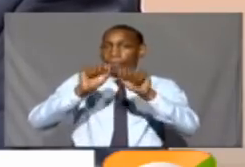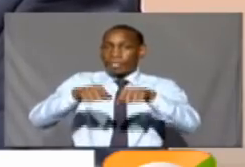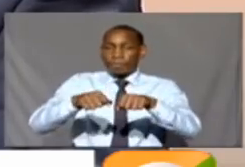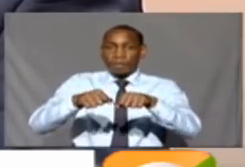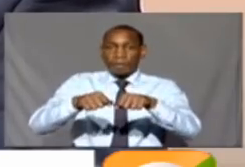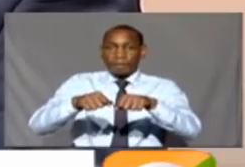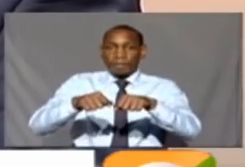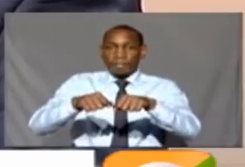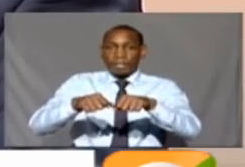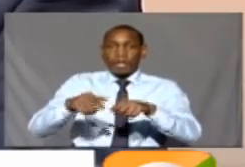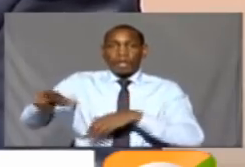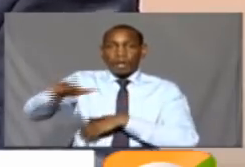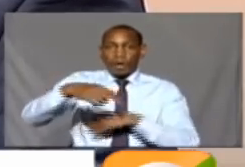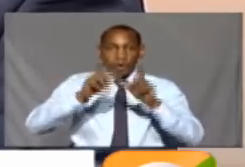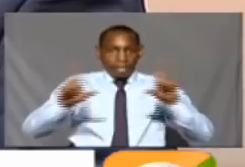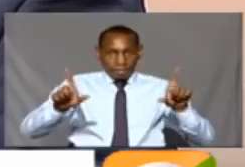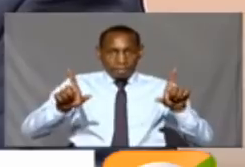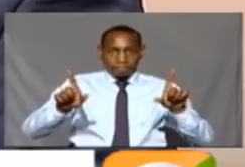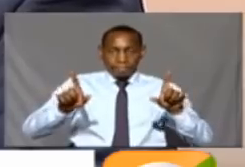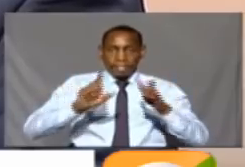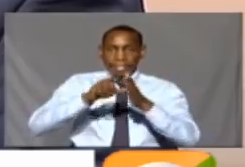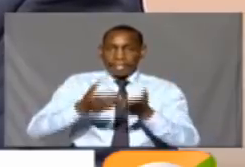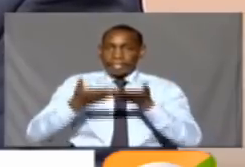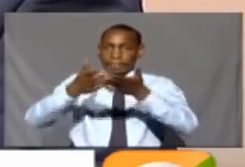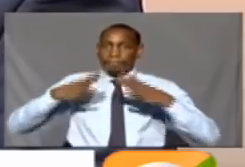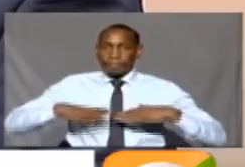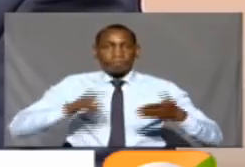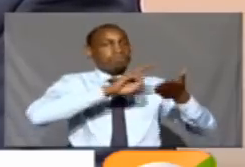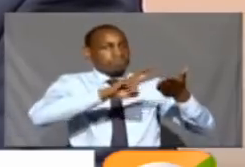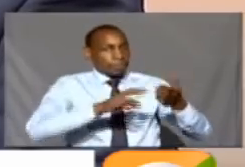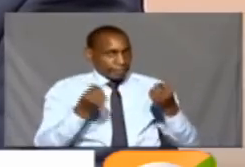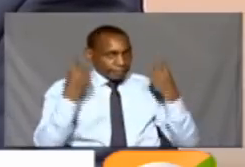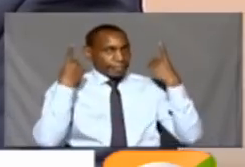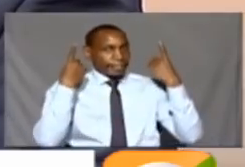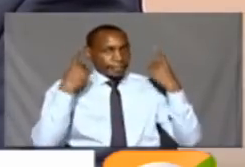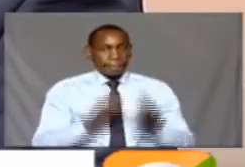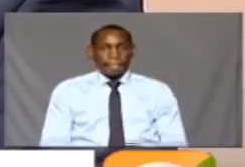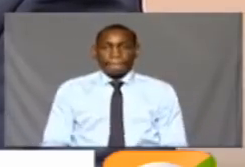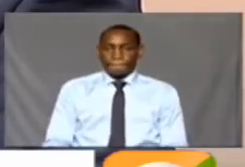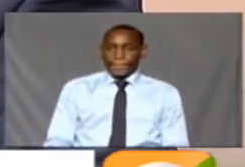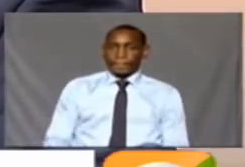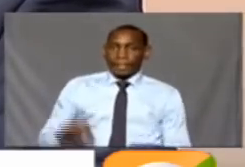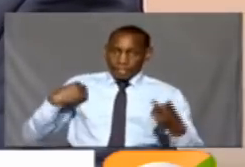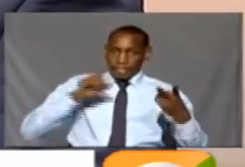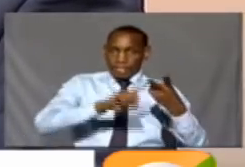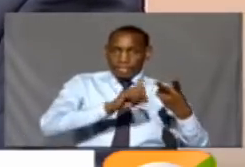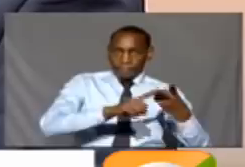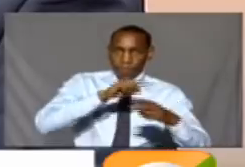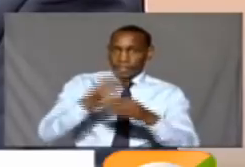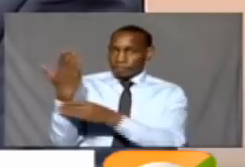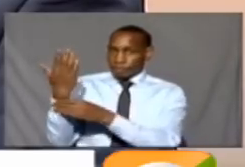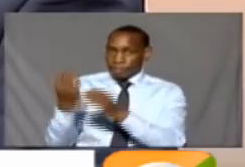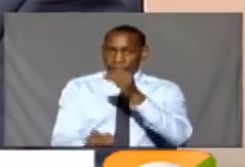our native languages, and take to people to read and understand. Number two, when the document came